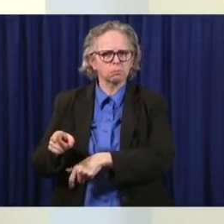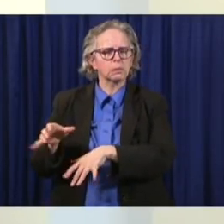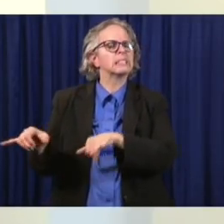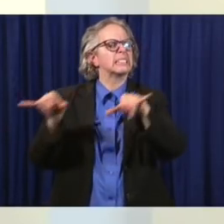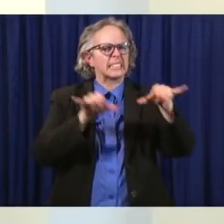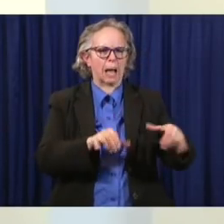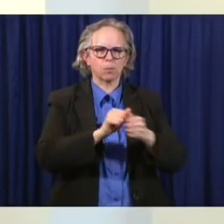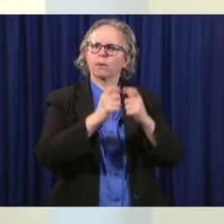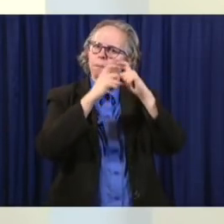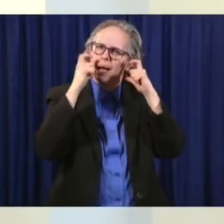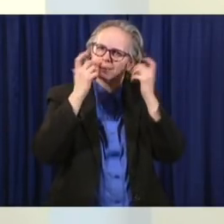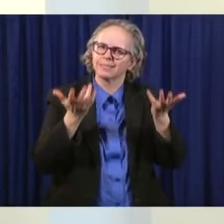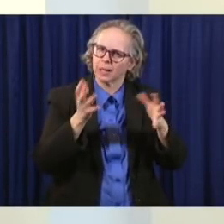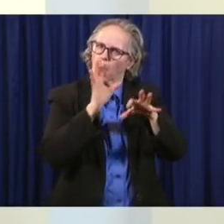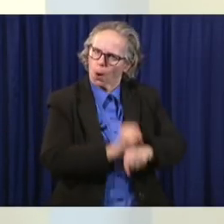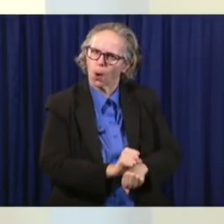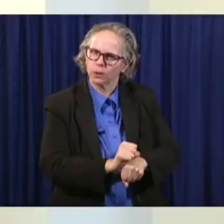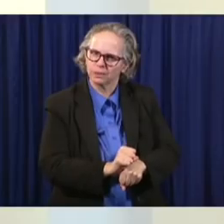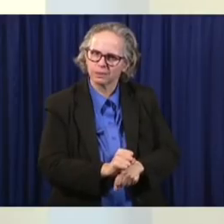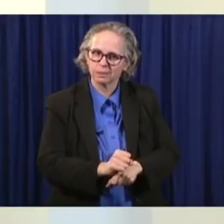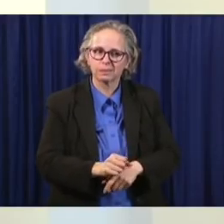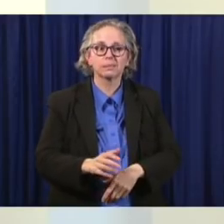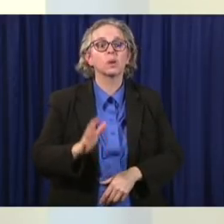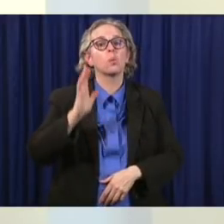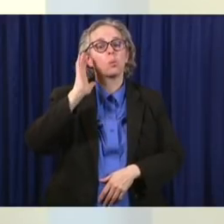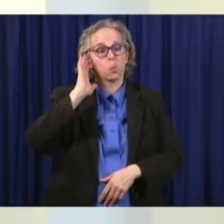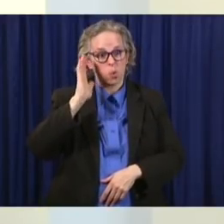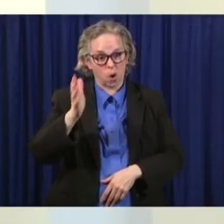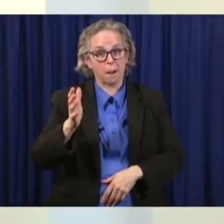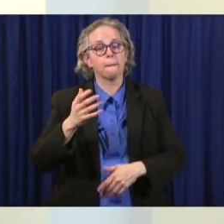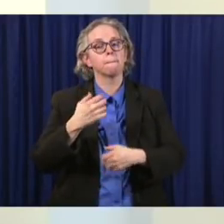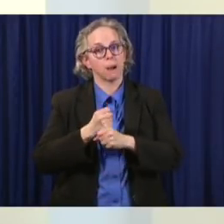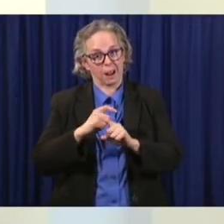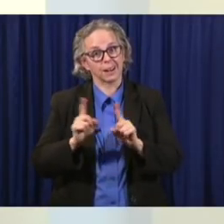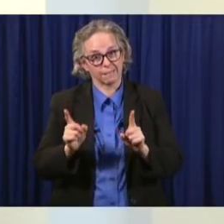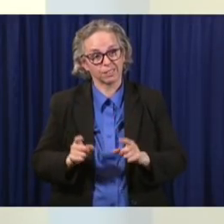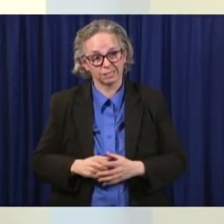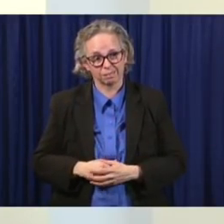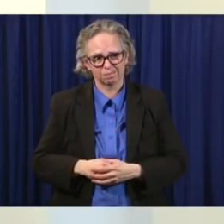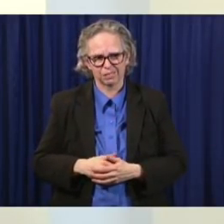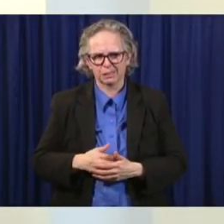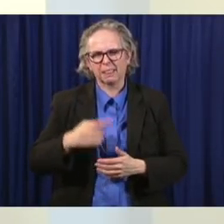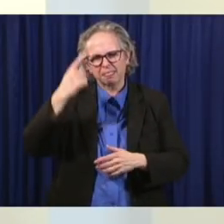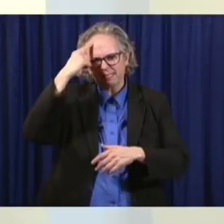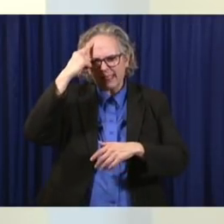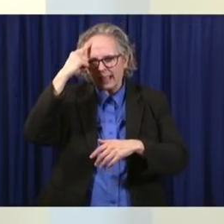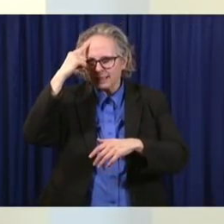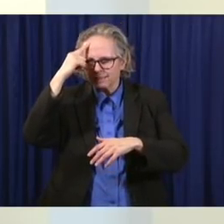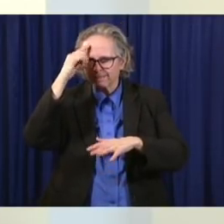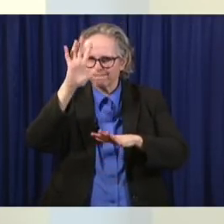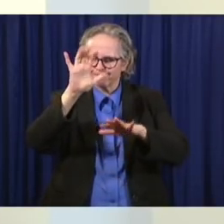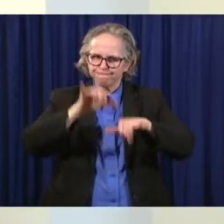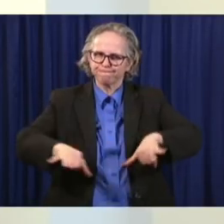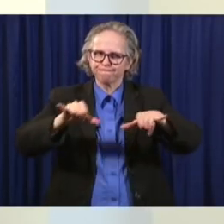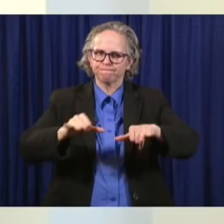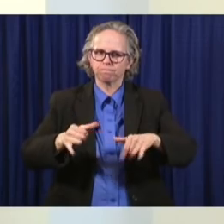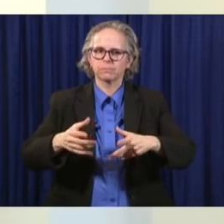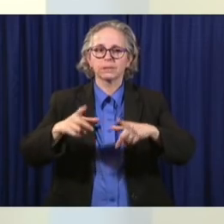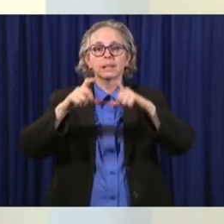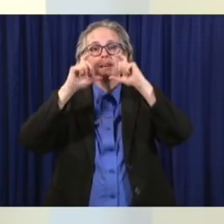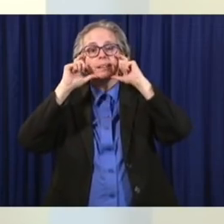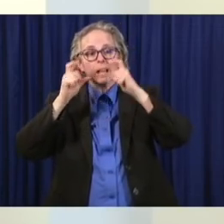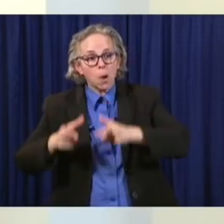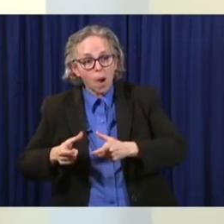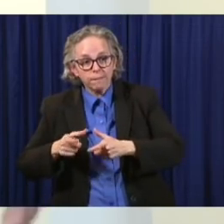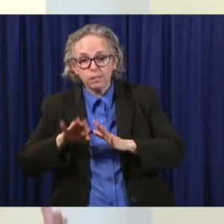it really will make a difference. So try to approach it that way. Take it off when you're free in your car and it's just you, and